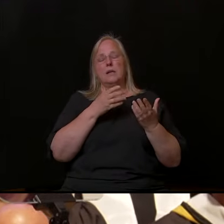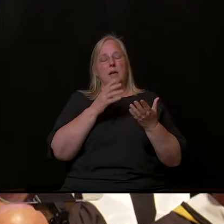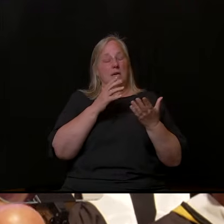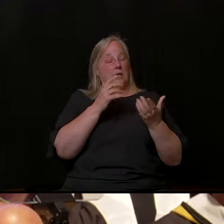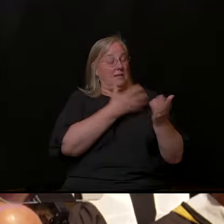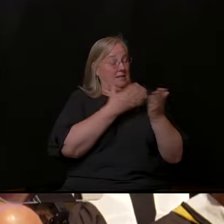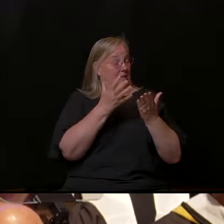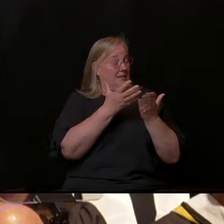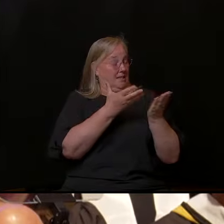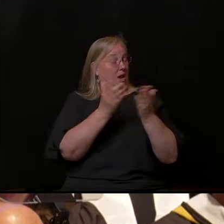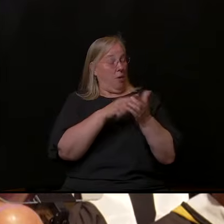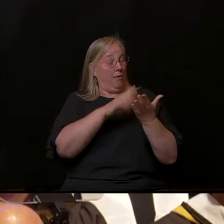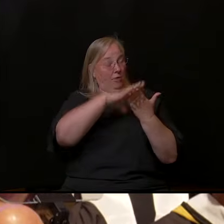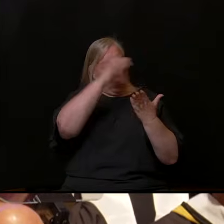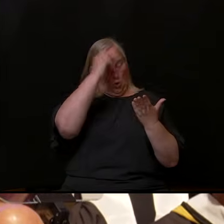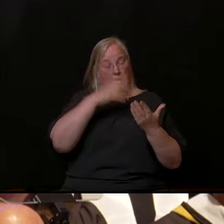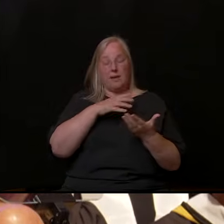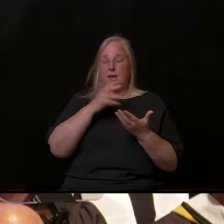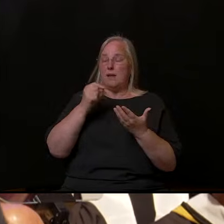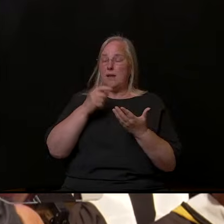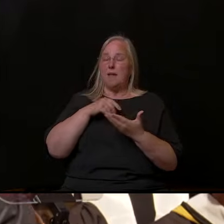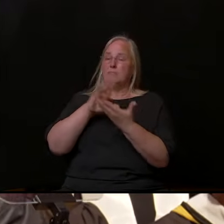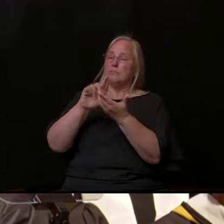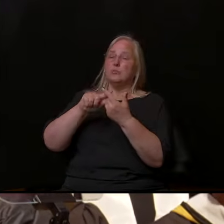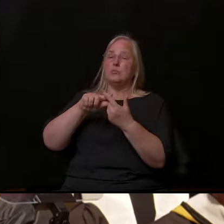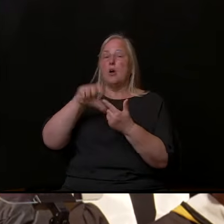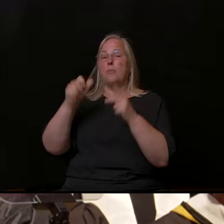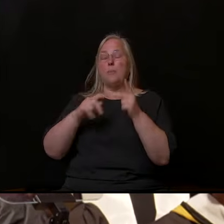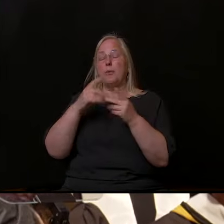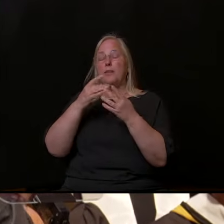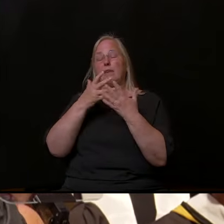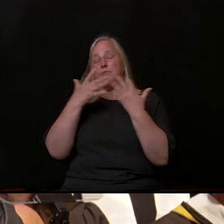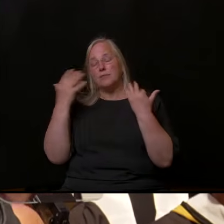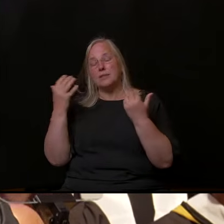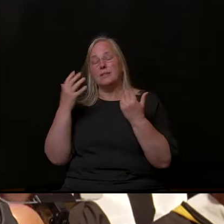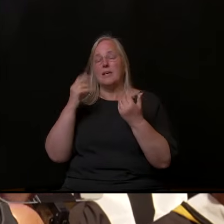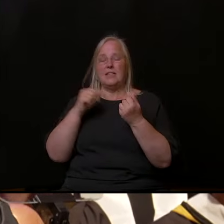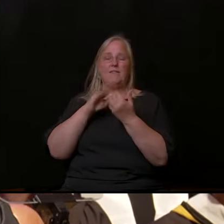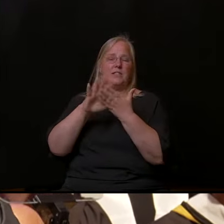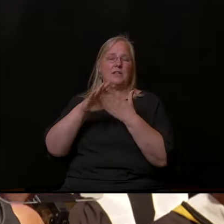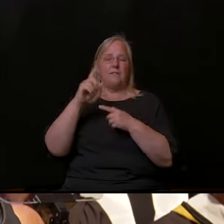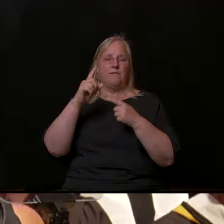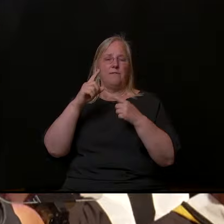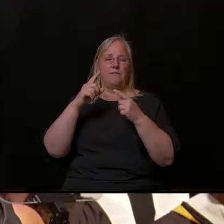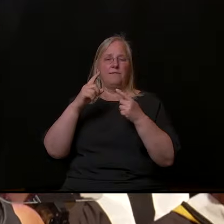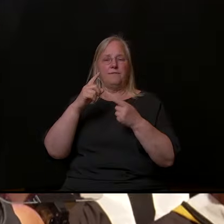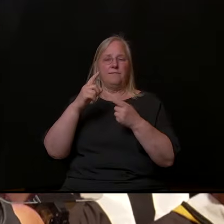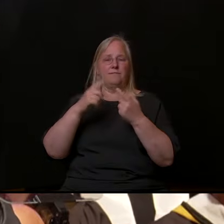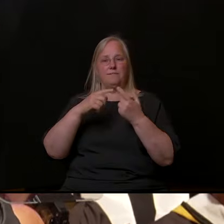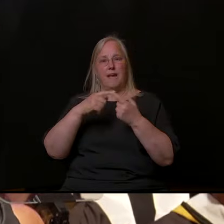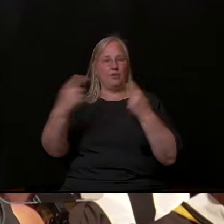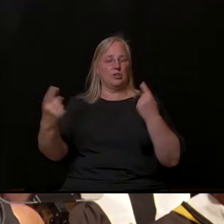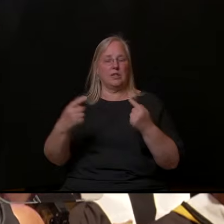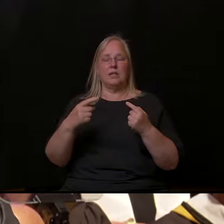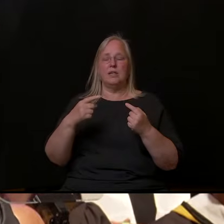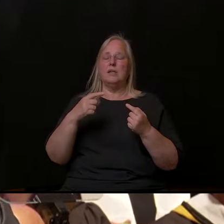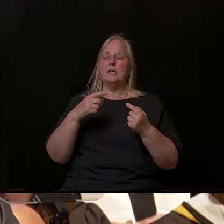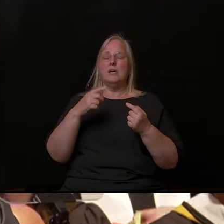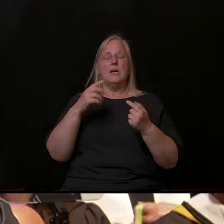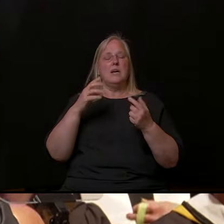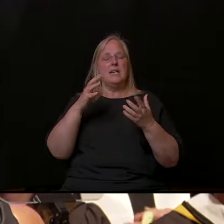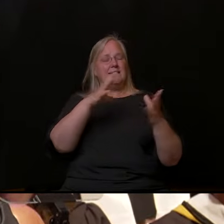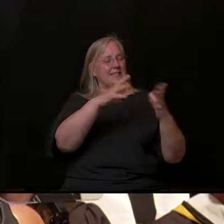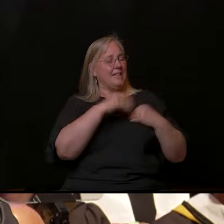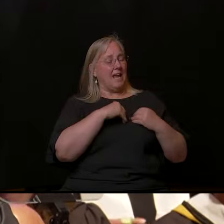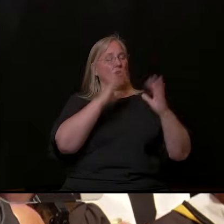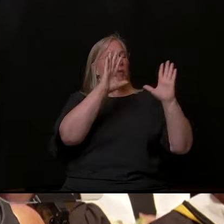right decisions in the face of adversity. Whether you stay in Maryland or leave the proverbial nest, take that greatness that has gotten you here